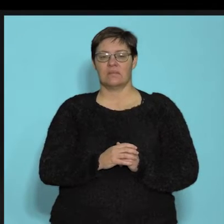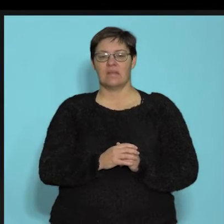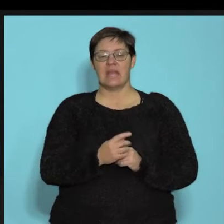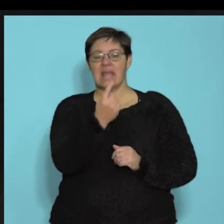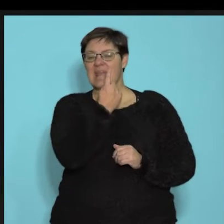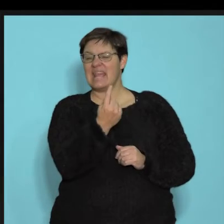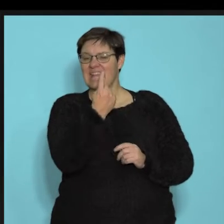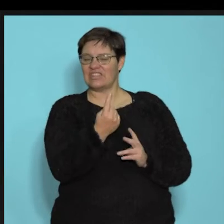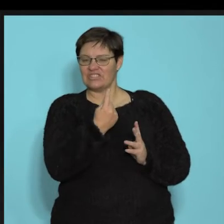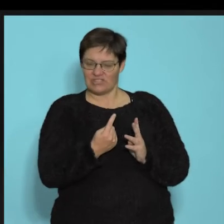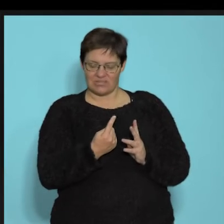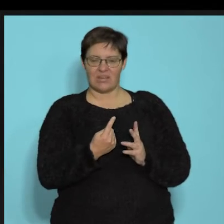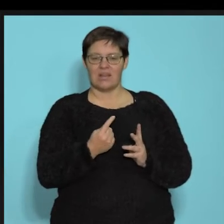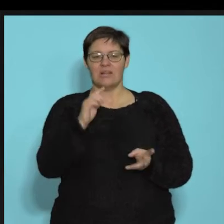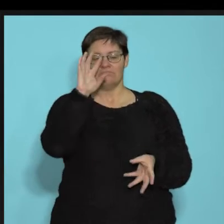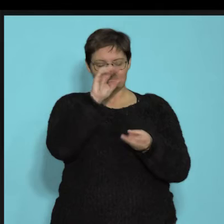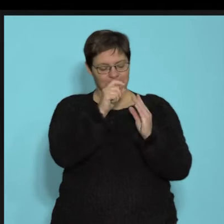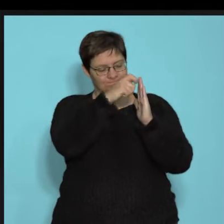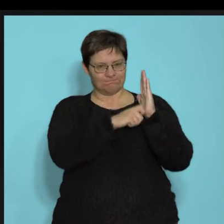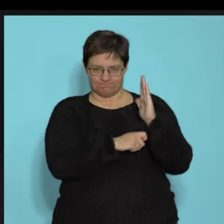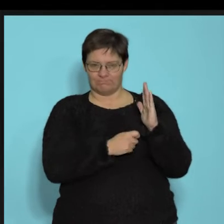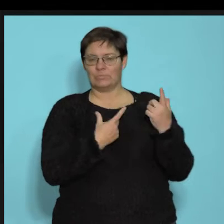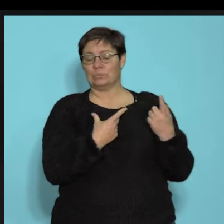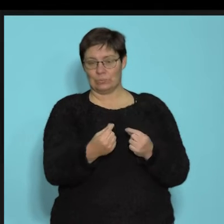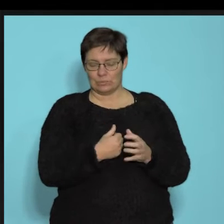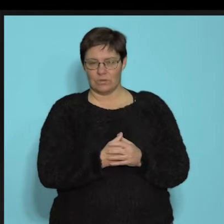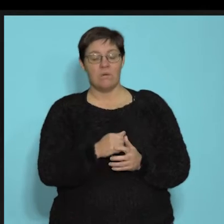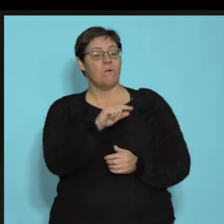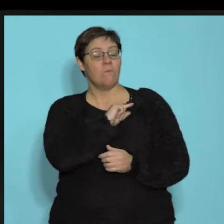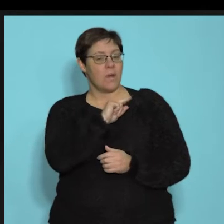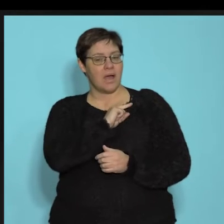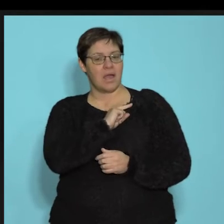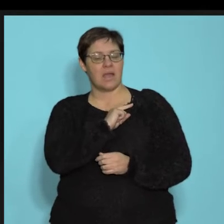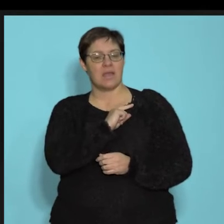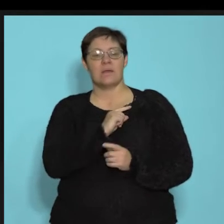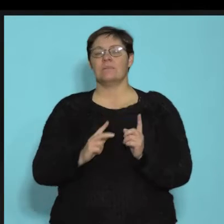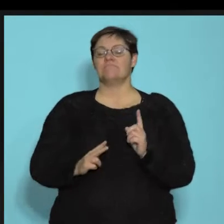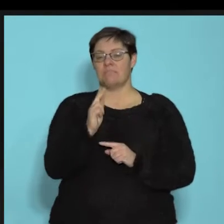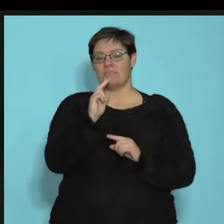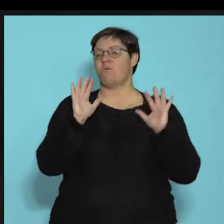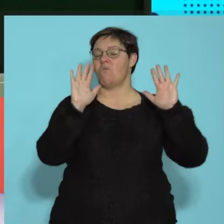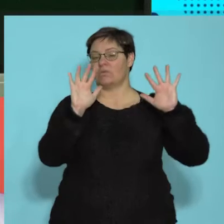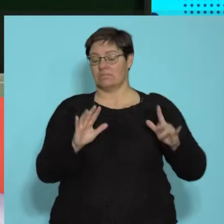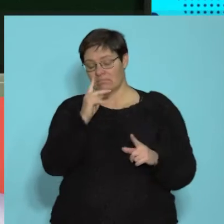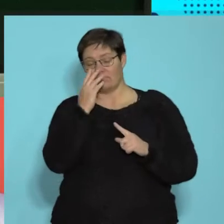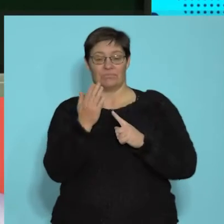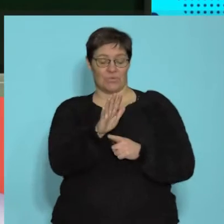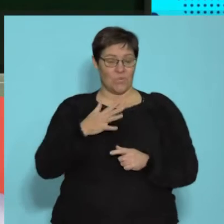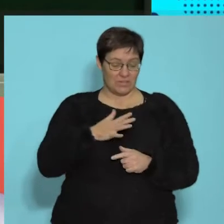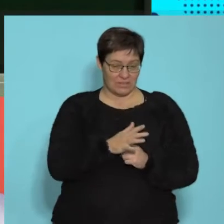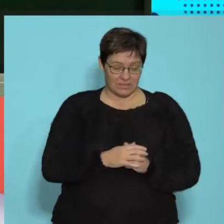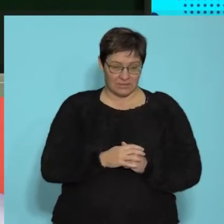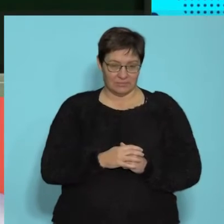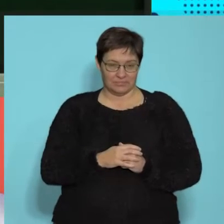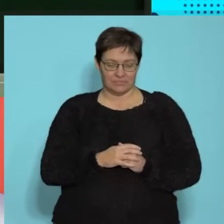I've rushed a little bit through the terminology. Right, the reason being is we had that awesome dissection that we wanted to show